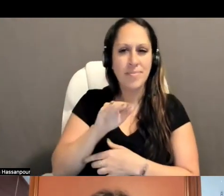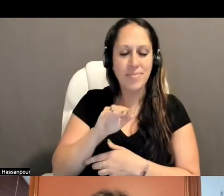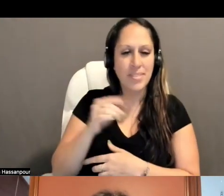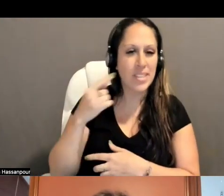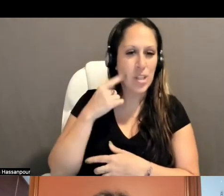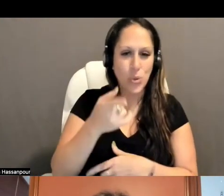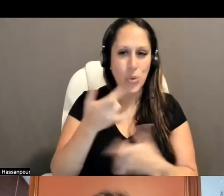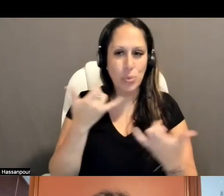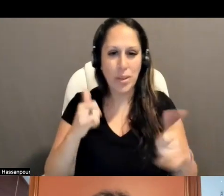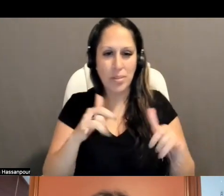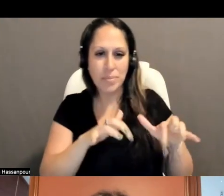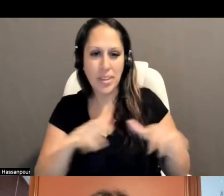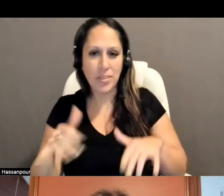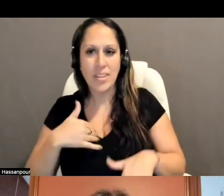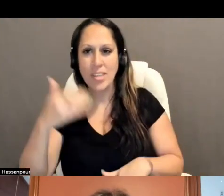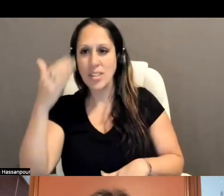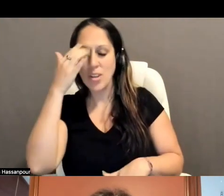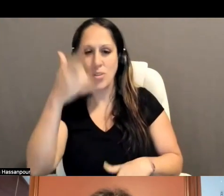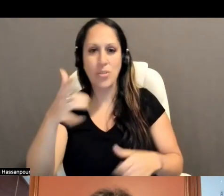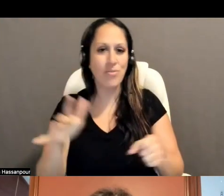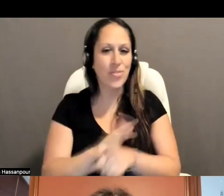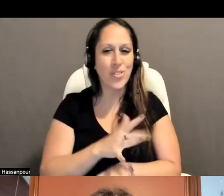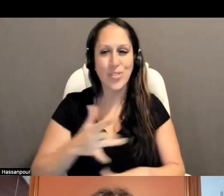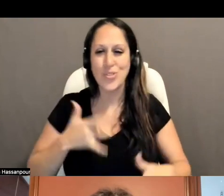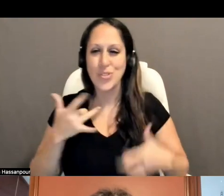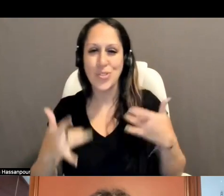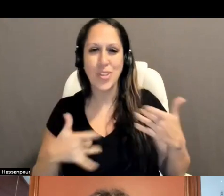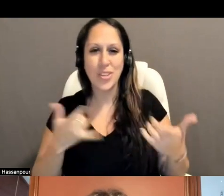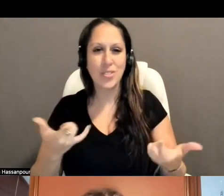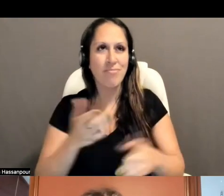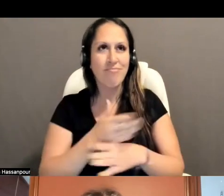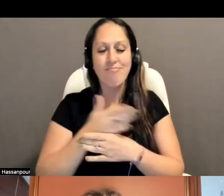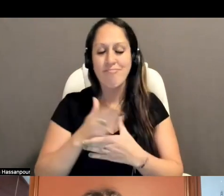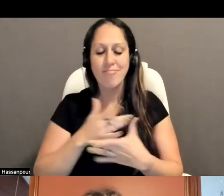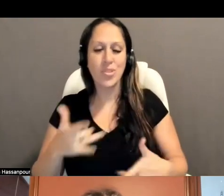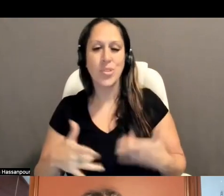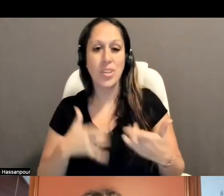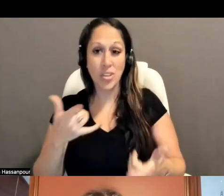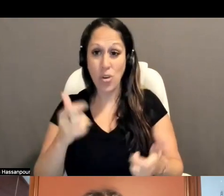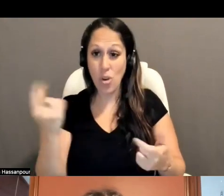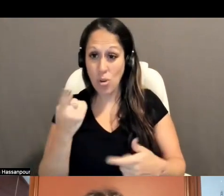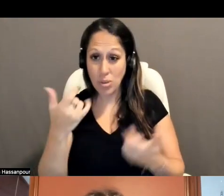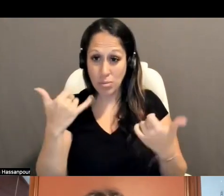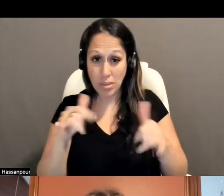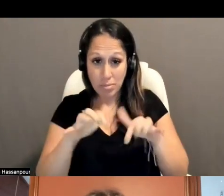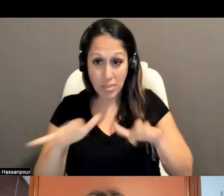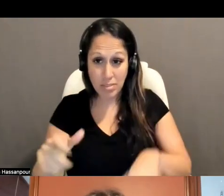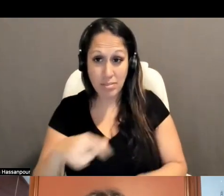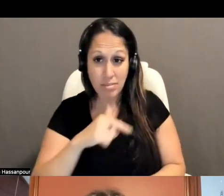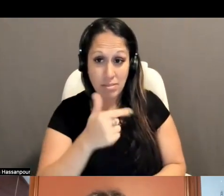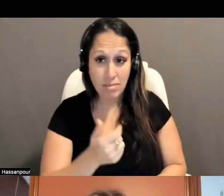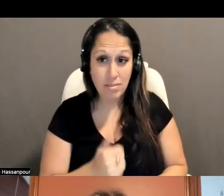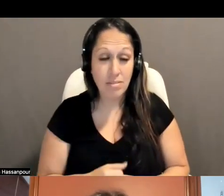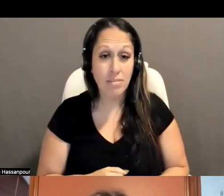played piano, and I know that you're so full of joy, you just bring joy to other people. Have you always played piano?